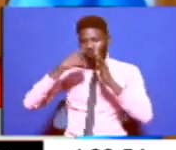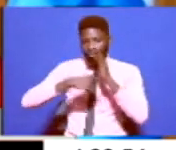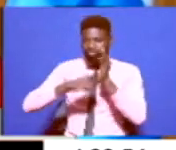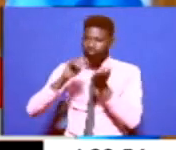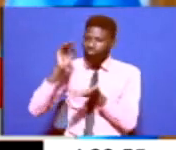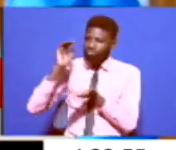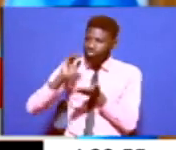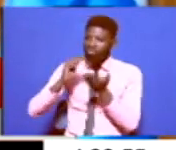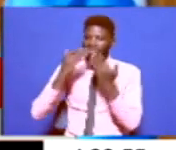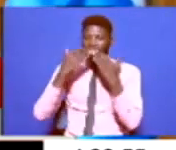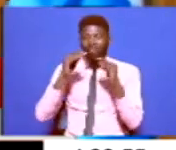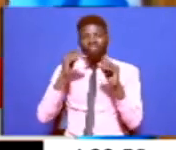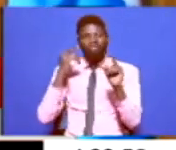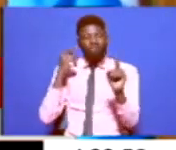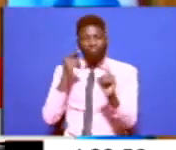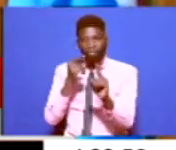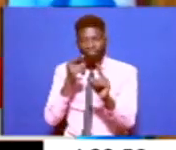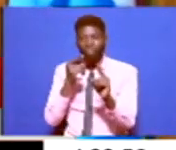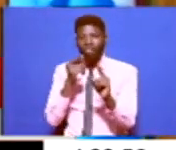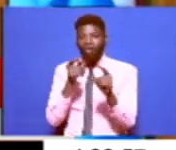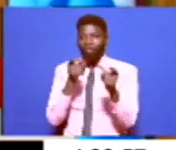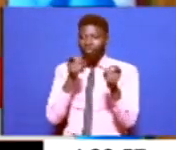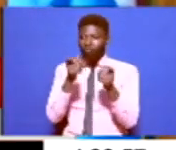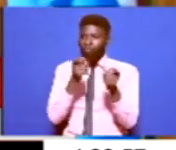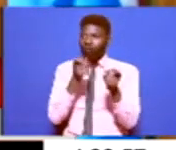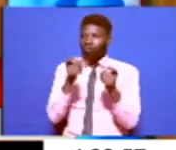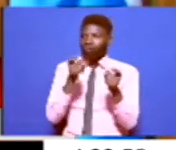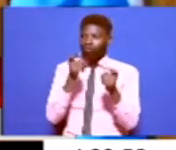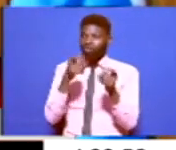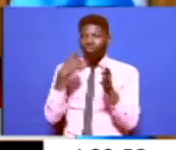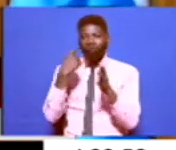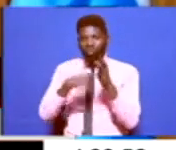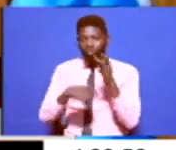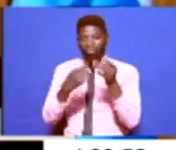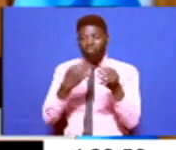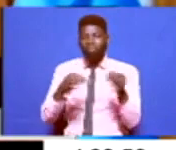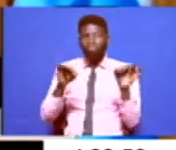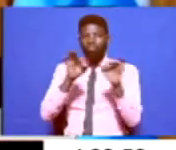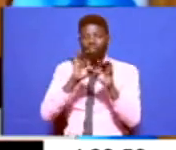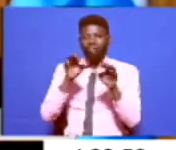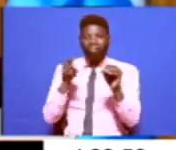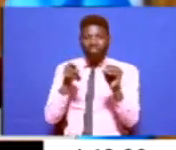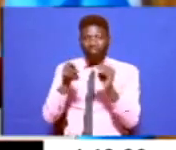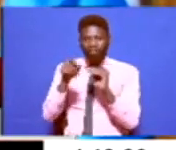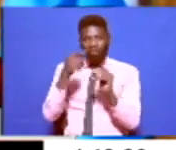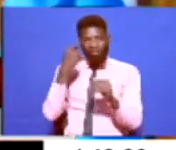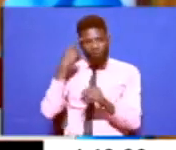to stabilize the prices of critical fertilizers to the Kenyan farmer.